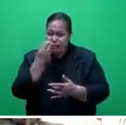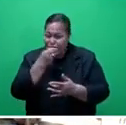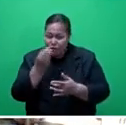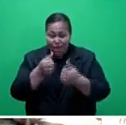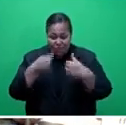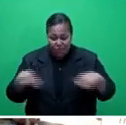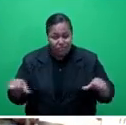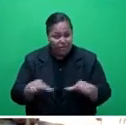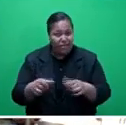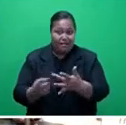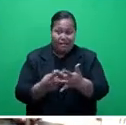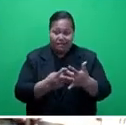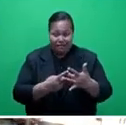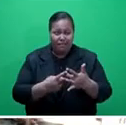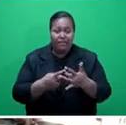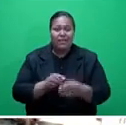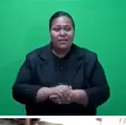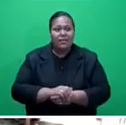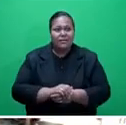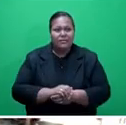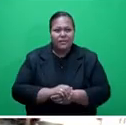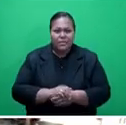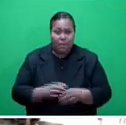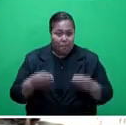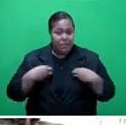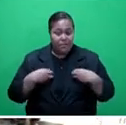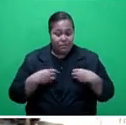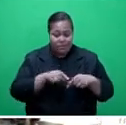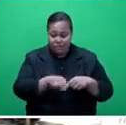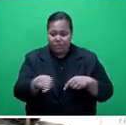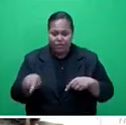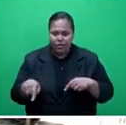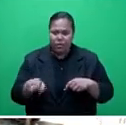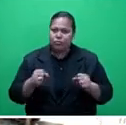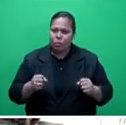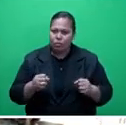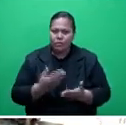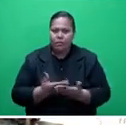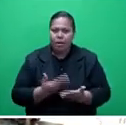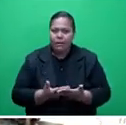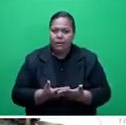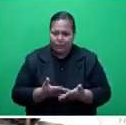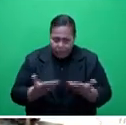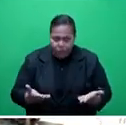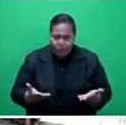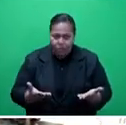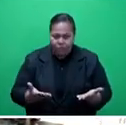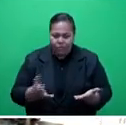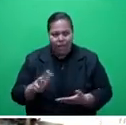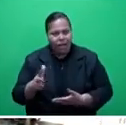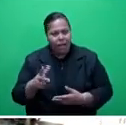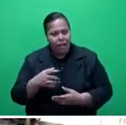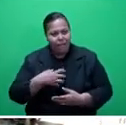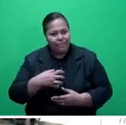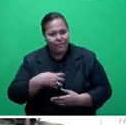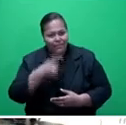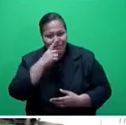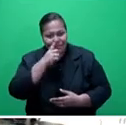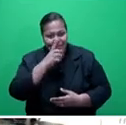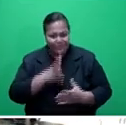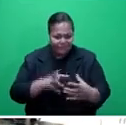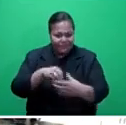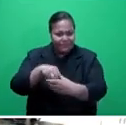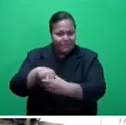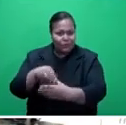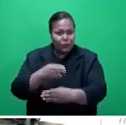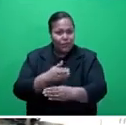technology are growing. Businesses in these sectors are seeing stronger demand and hiring more people. Fiji,